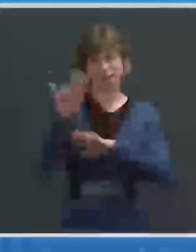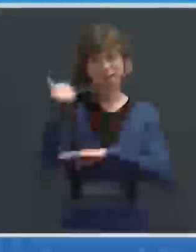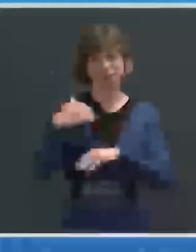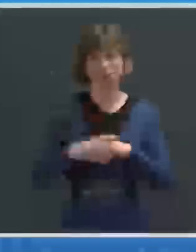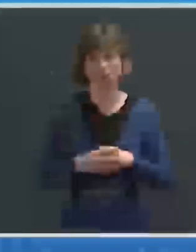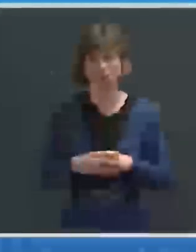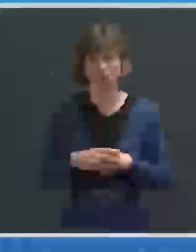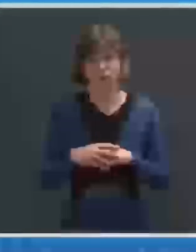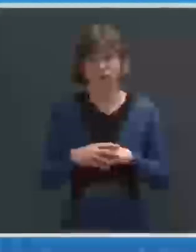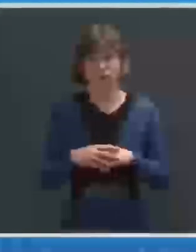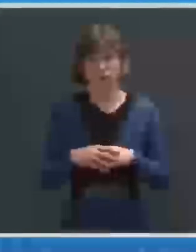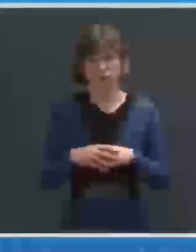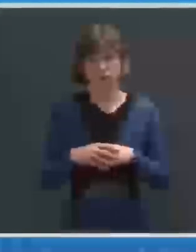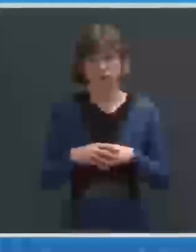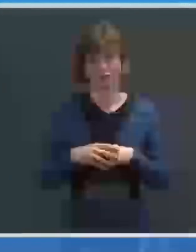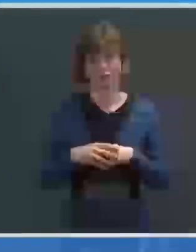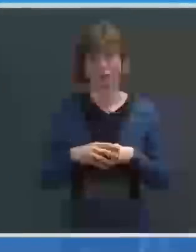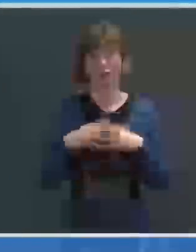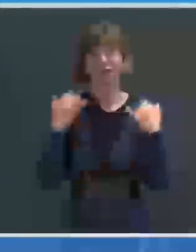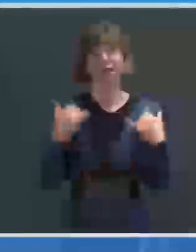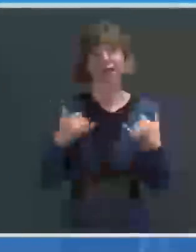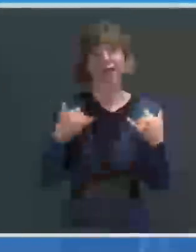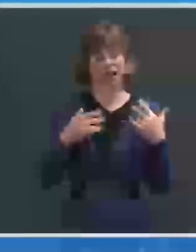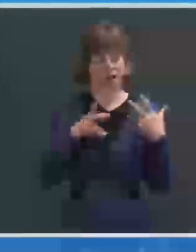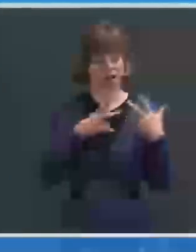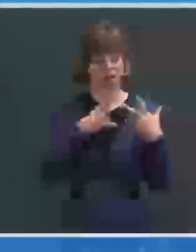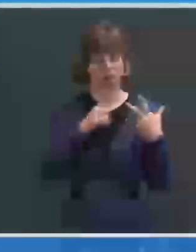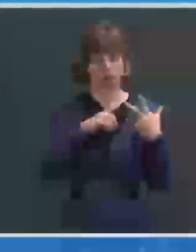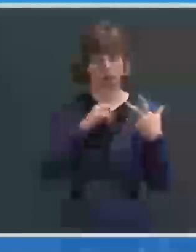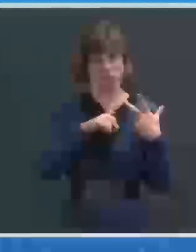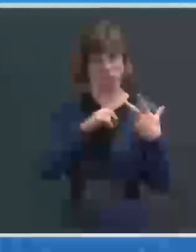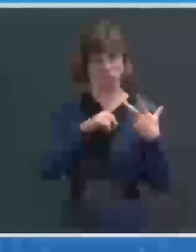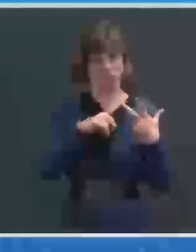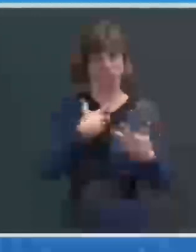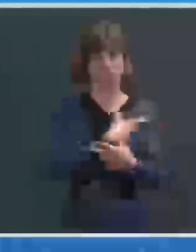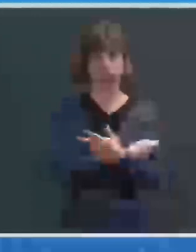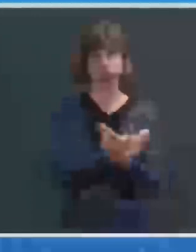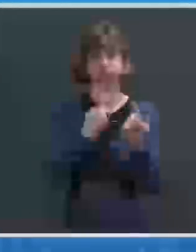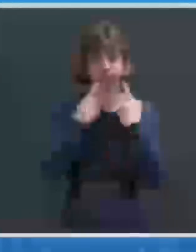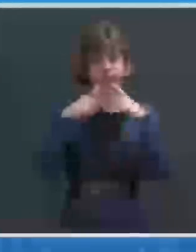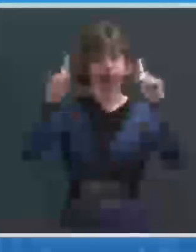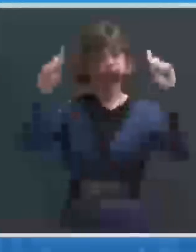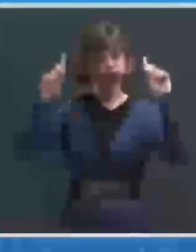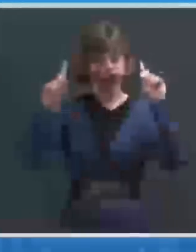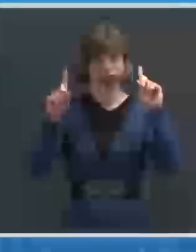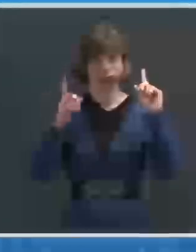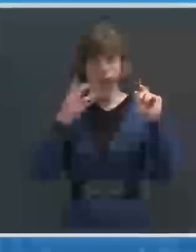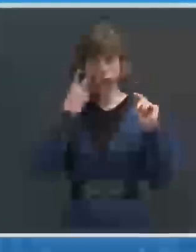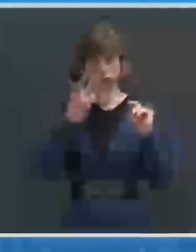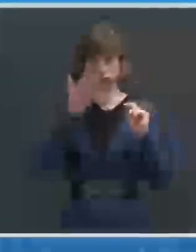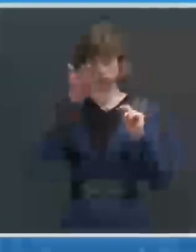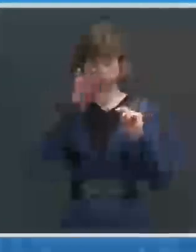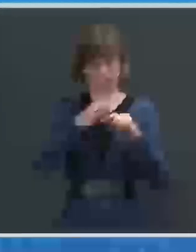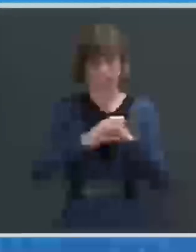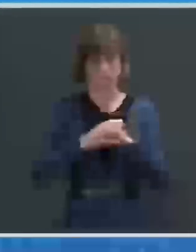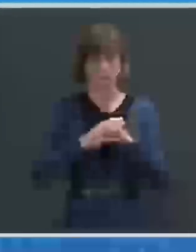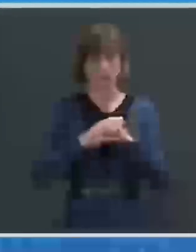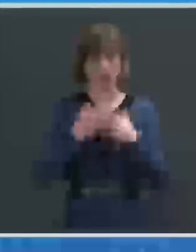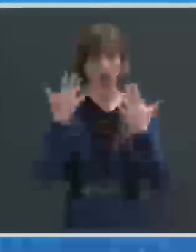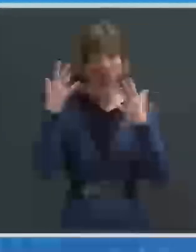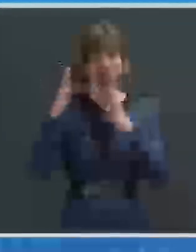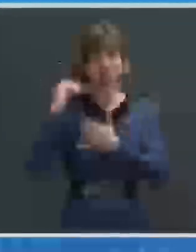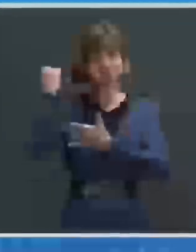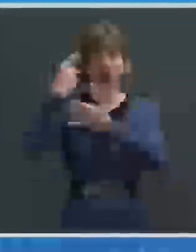have, again, the third vaccine that is highly efficacious, as shown here, which has been granted